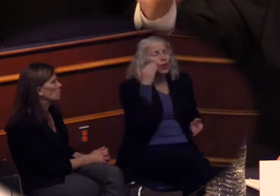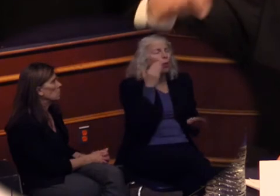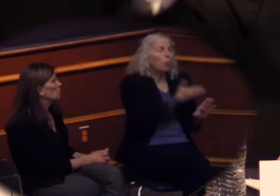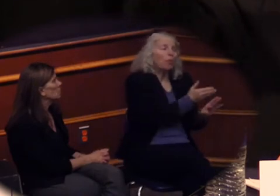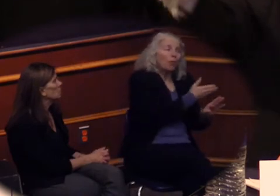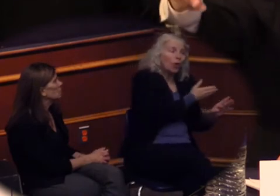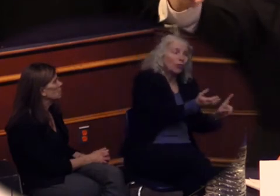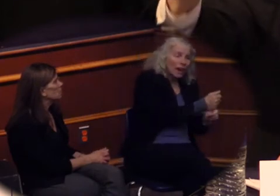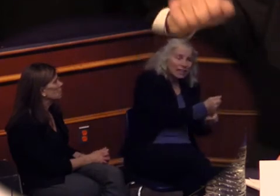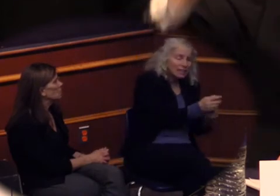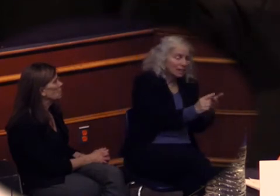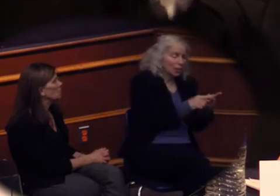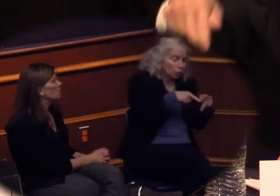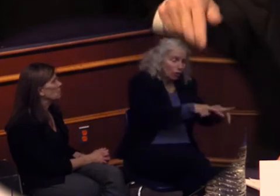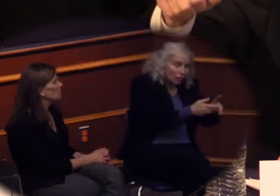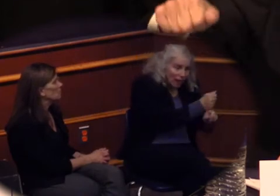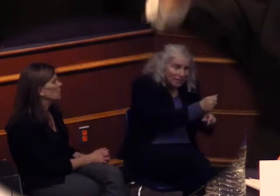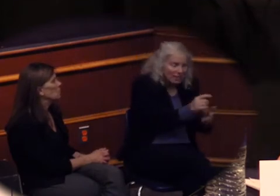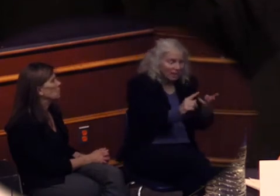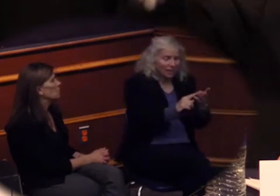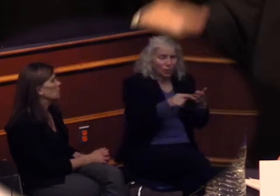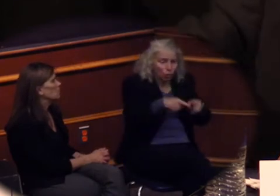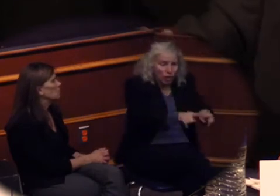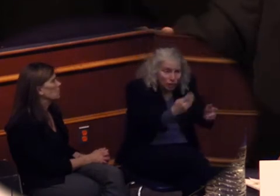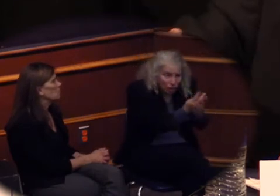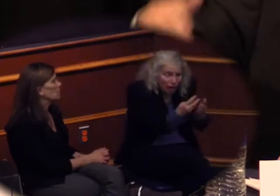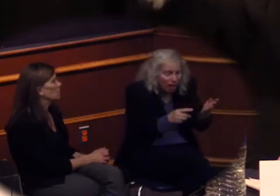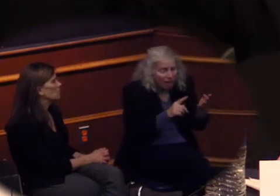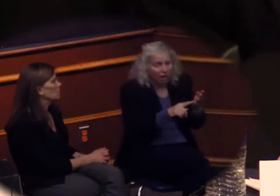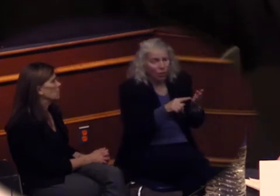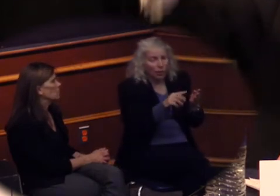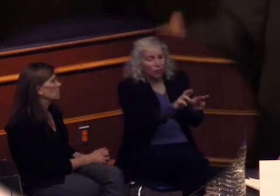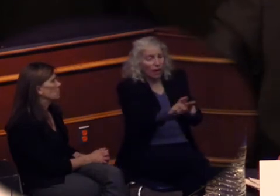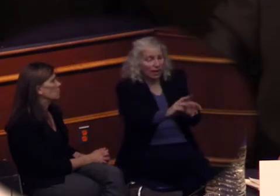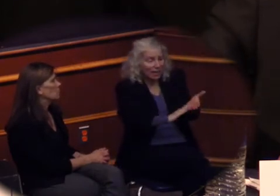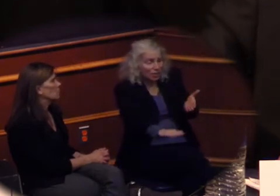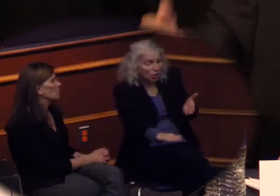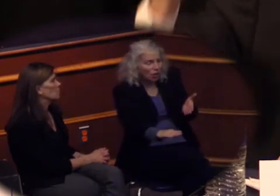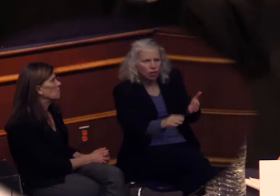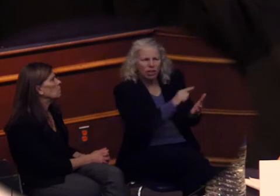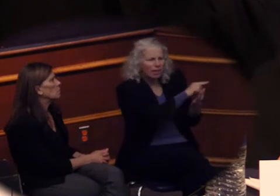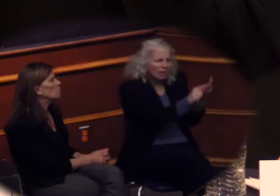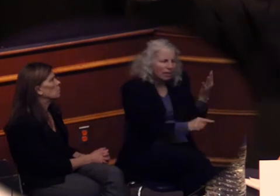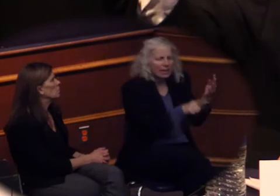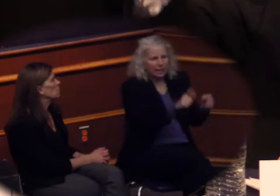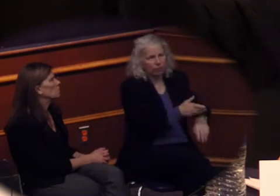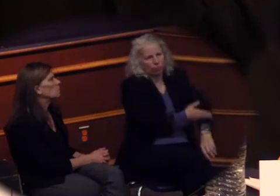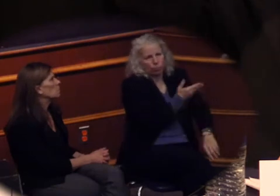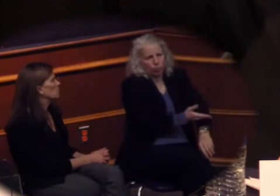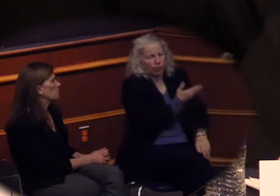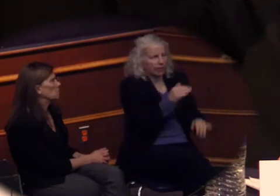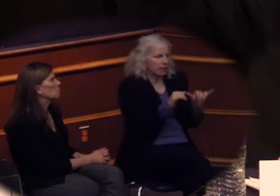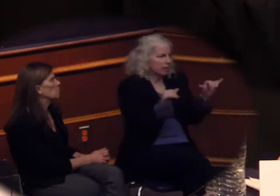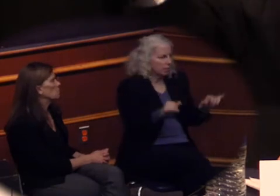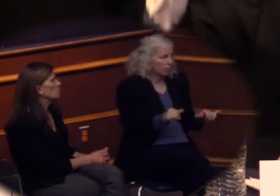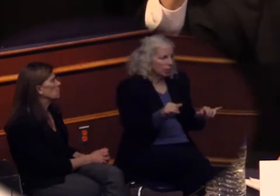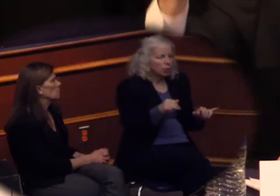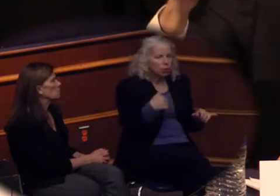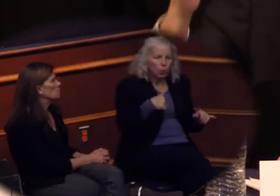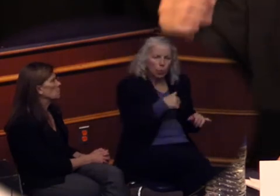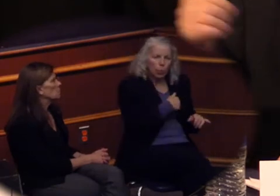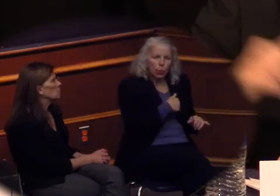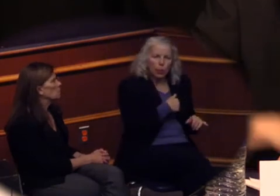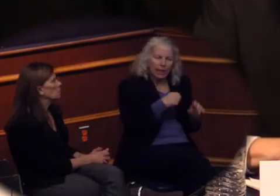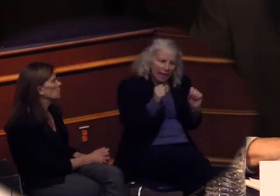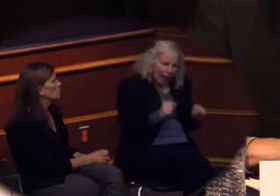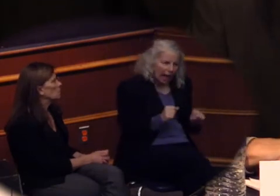people are arrested, when they're arrested, when they're in jail, and as they get out. We need to have improvements that allow us to lower at